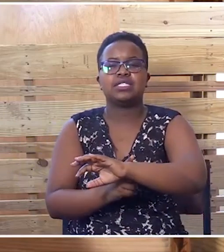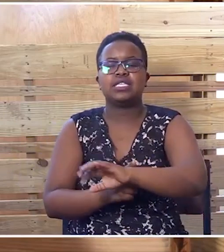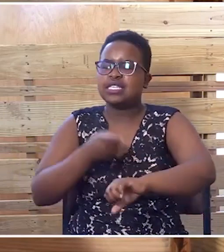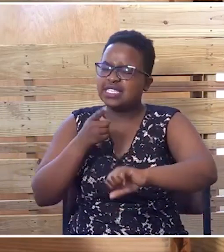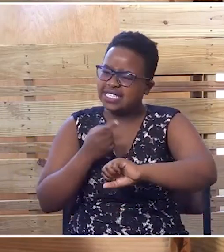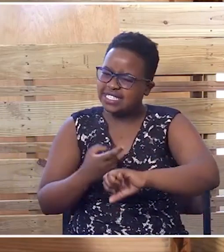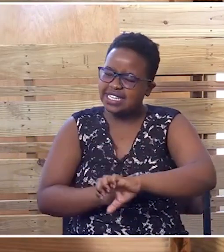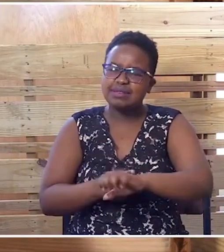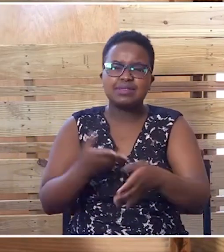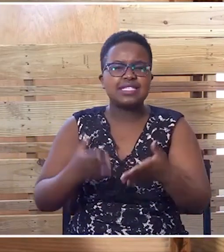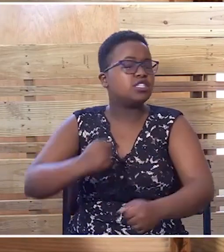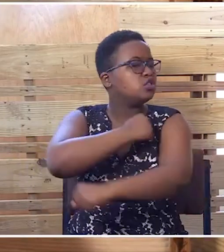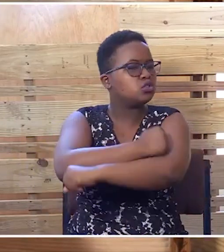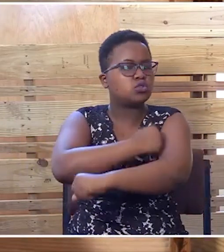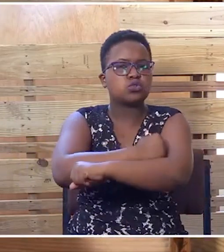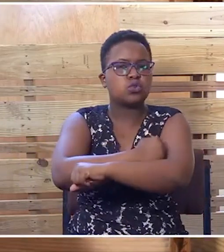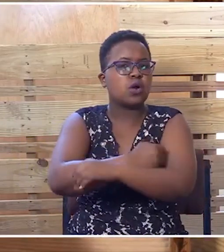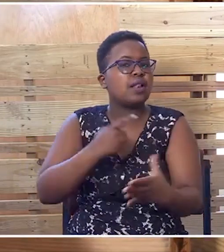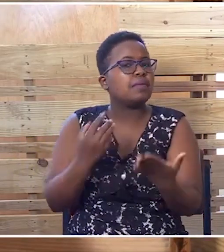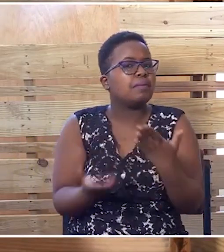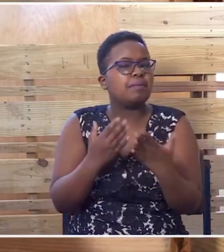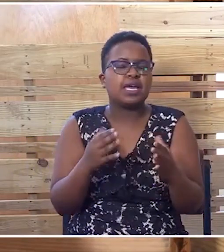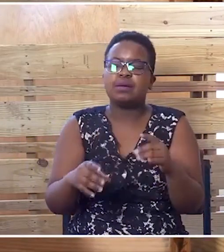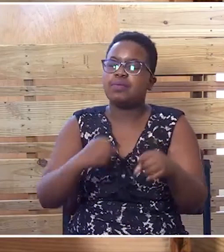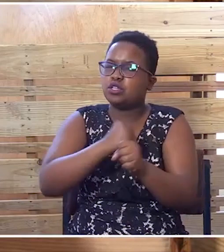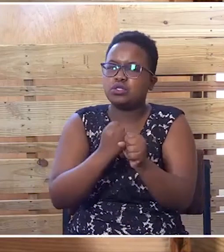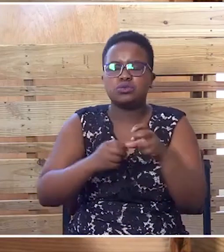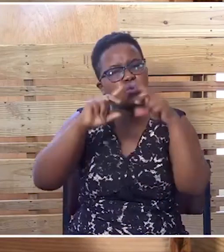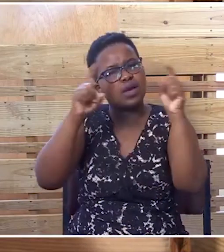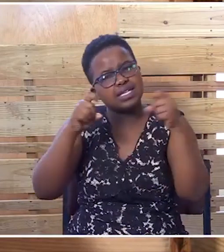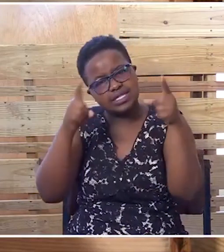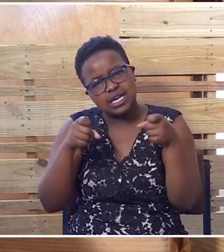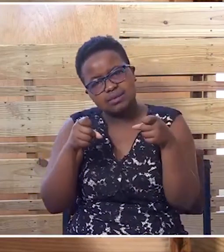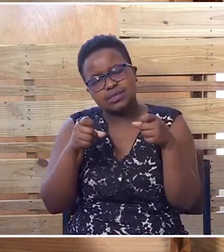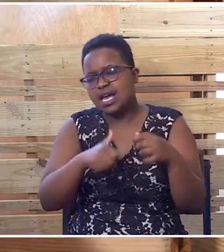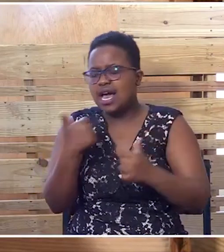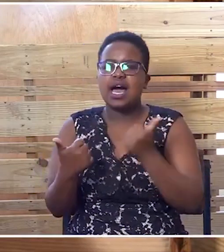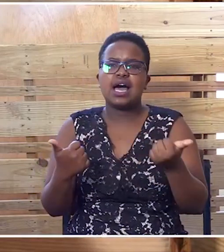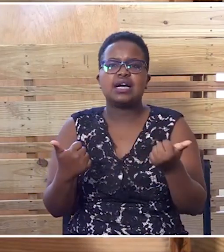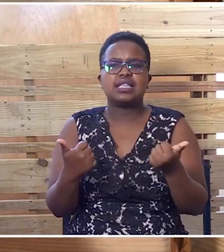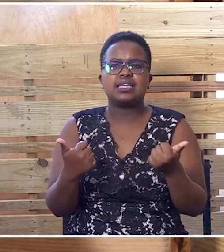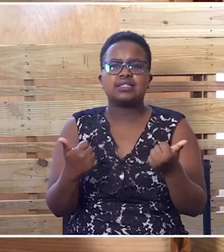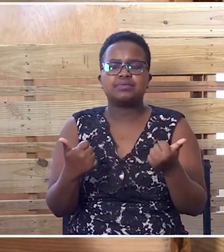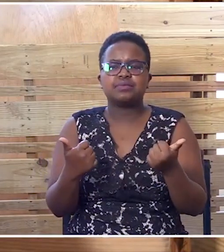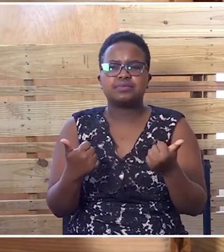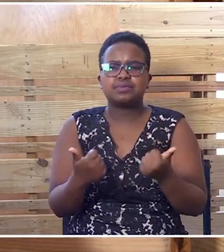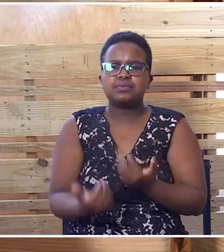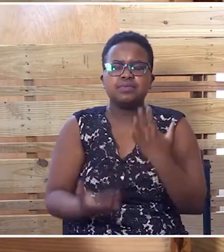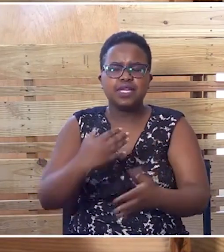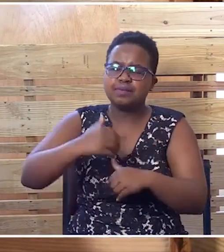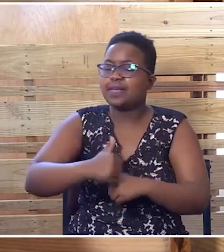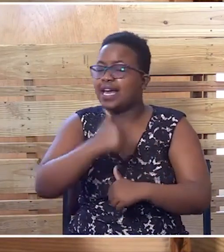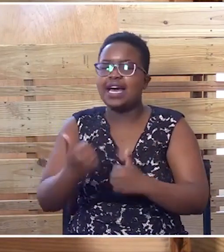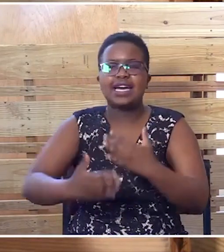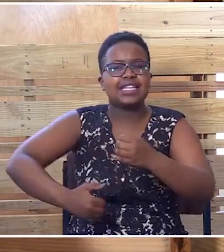this that we're in school, some of us are about to do our exams, others, you know, are preparing for another year in the